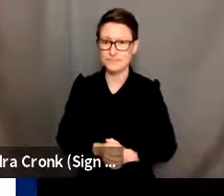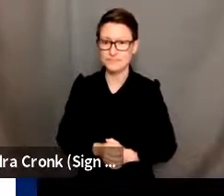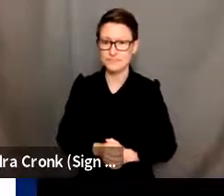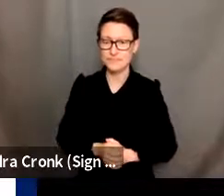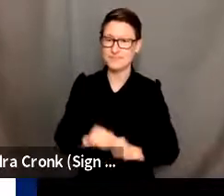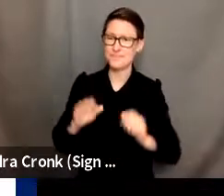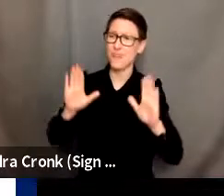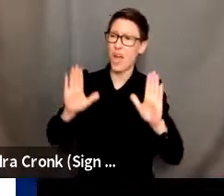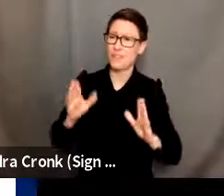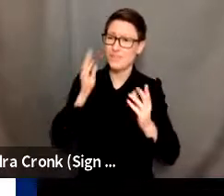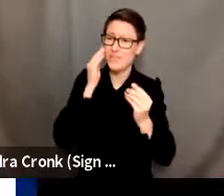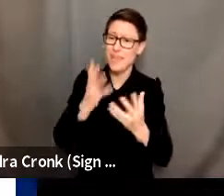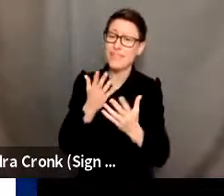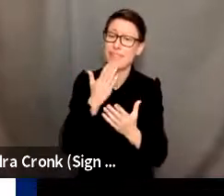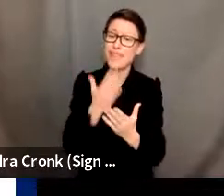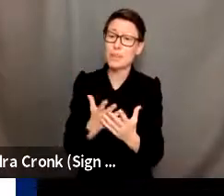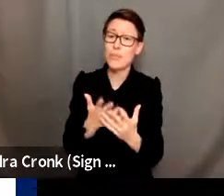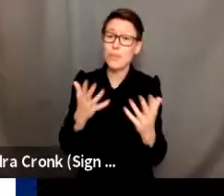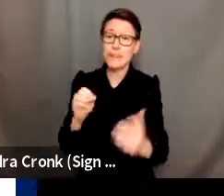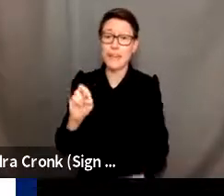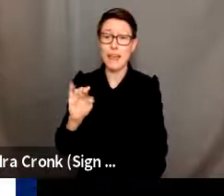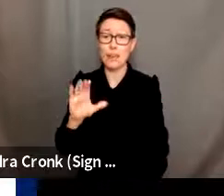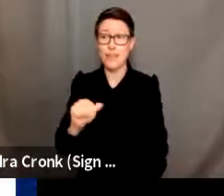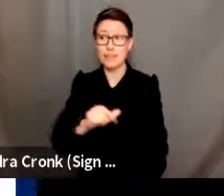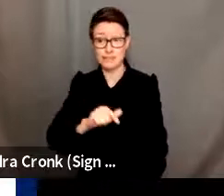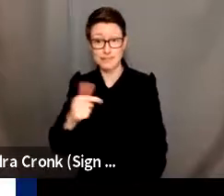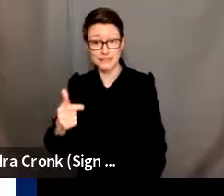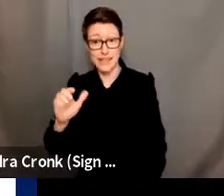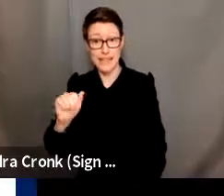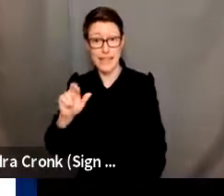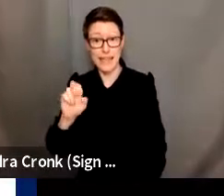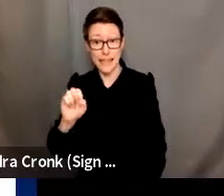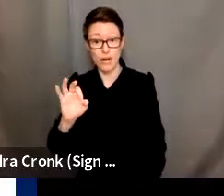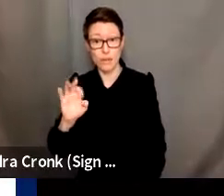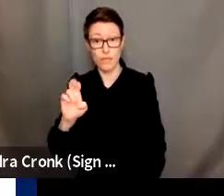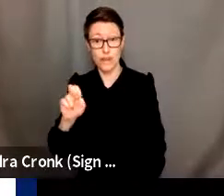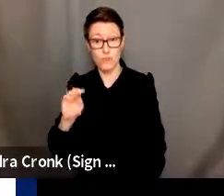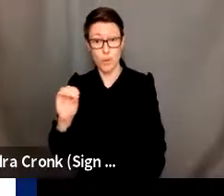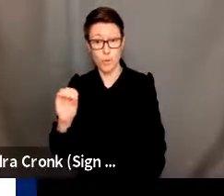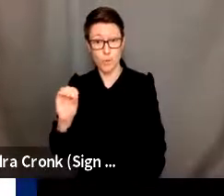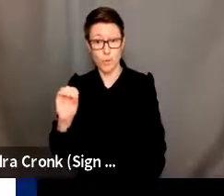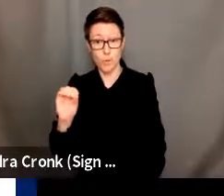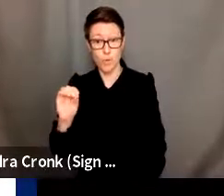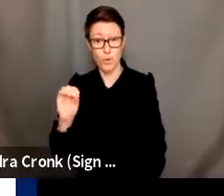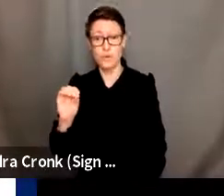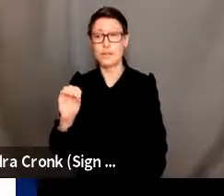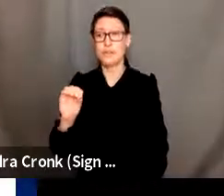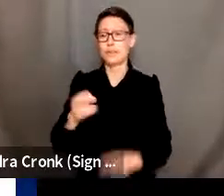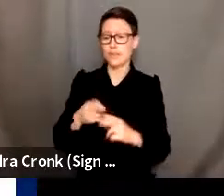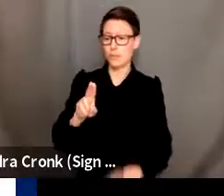Awesome information. Thank you so much, Erica. Up next, we have Care Fresno, and presenting for Care Fresno is Humberto